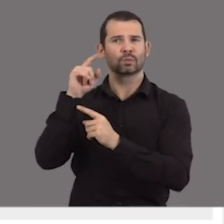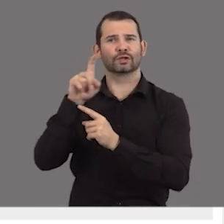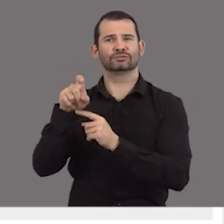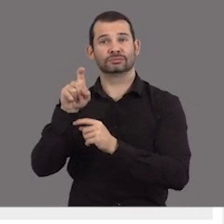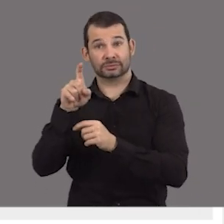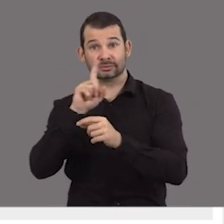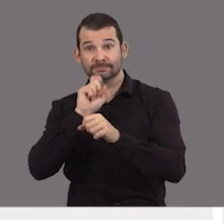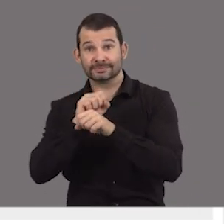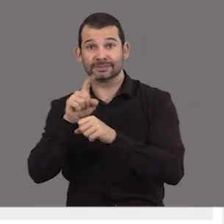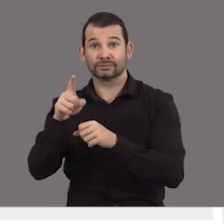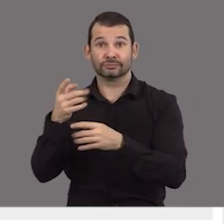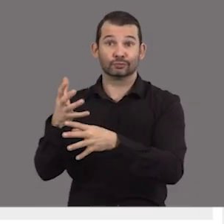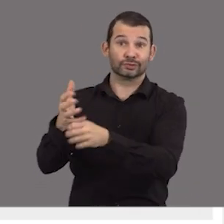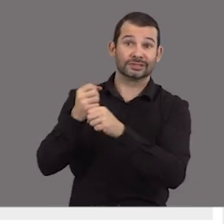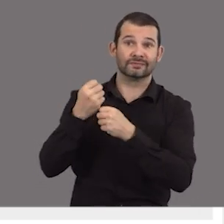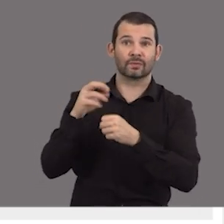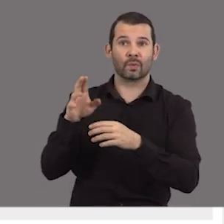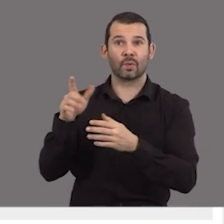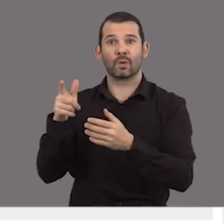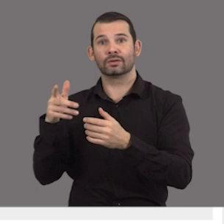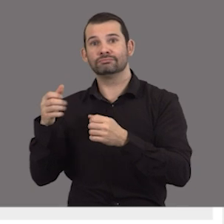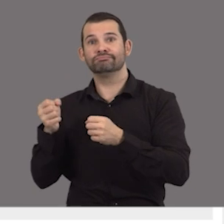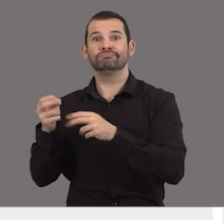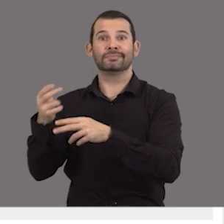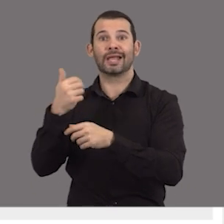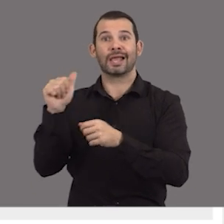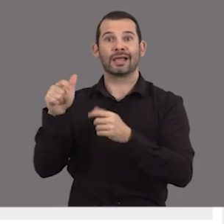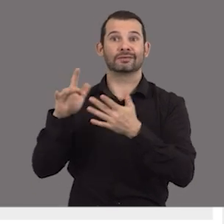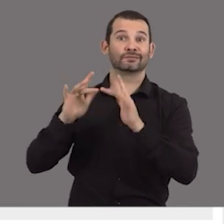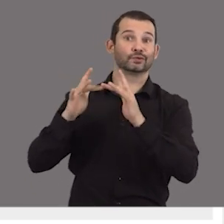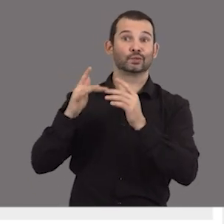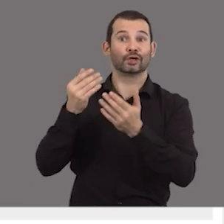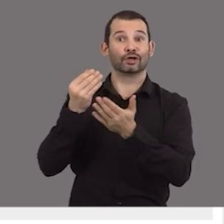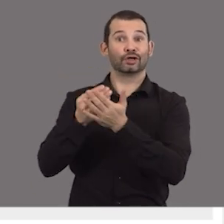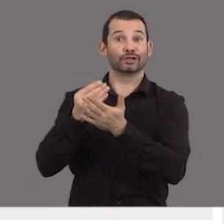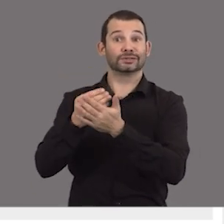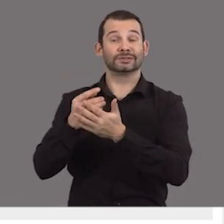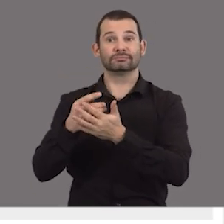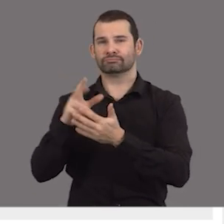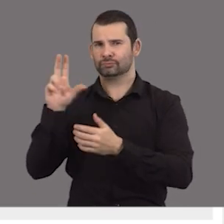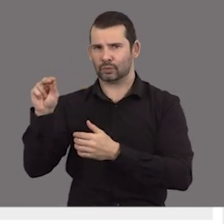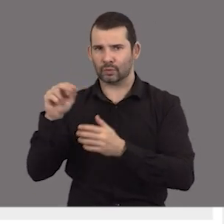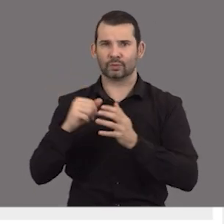Answer no to the question, did you receive or dispose of virtual currency?